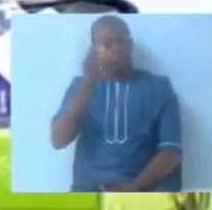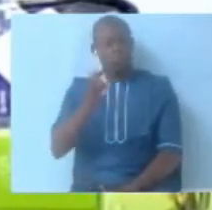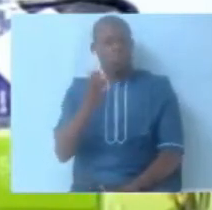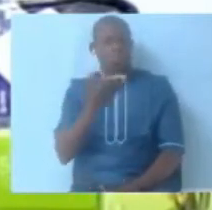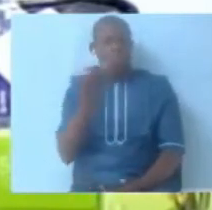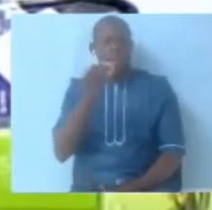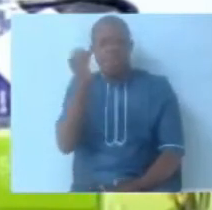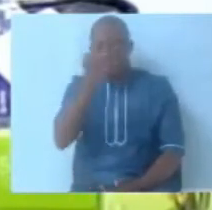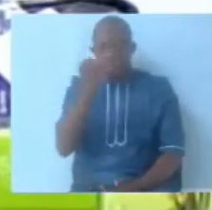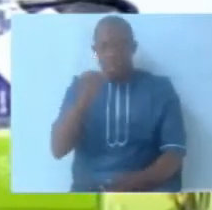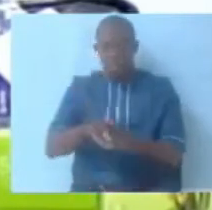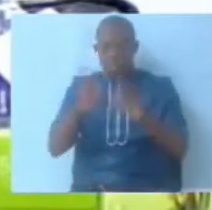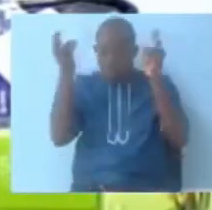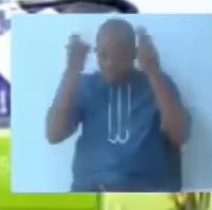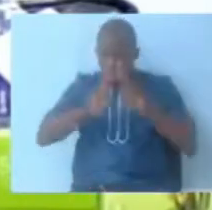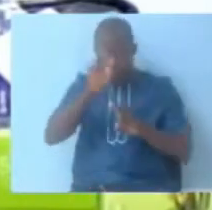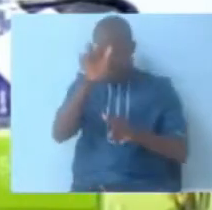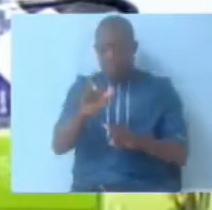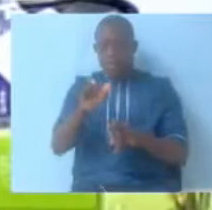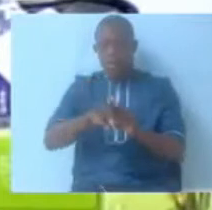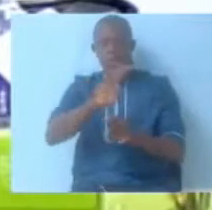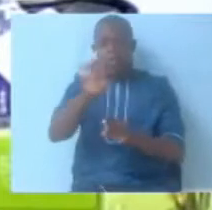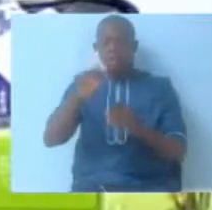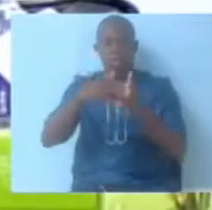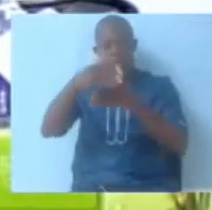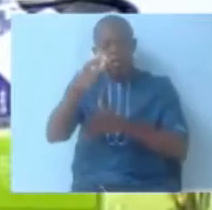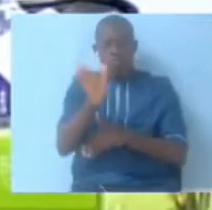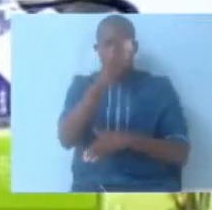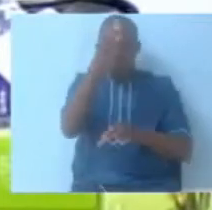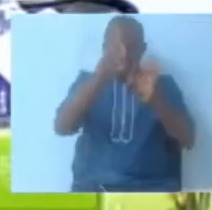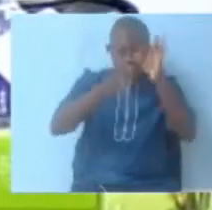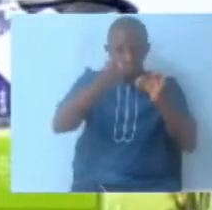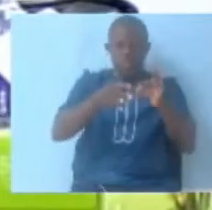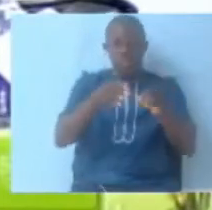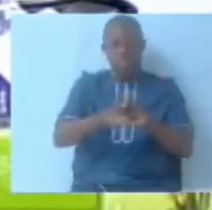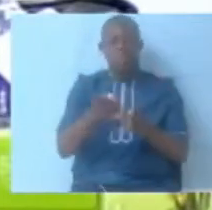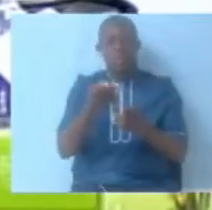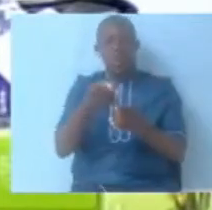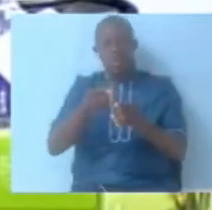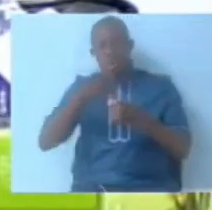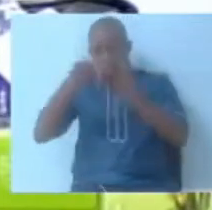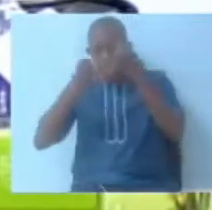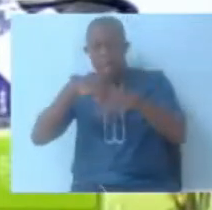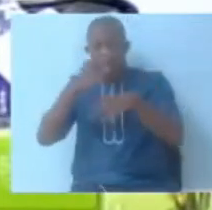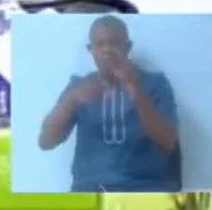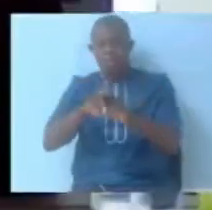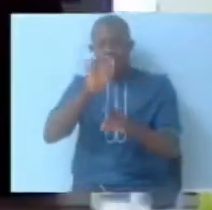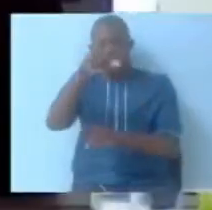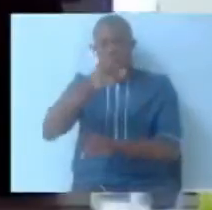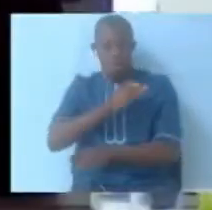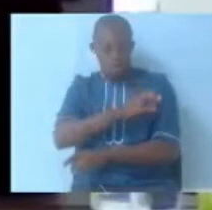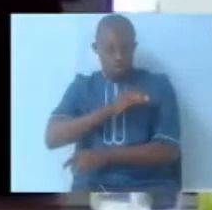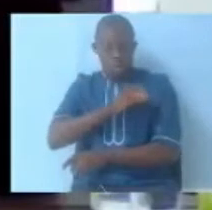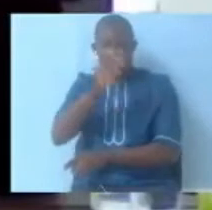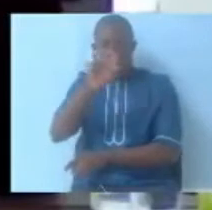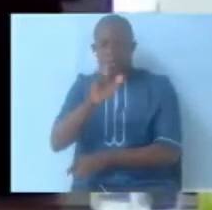then file an application for the release of your client who perhaps has been arrested and detained. How muto nyalti ni mu lawyer ti